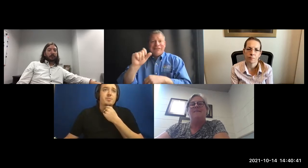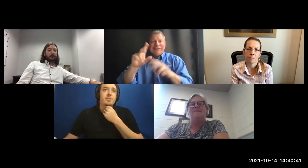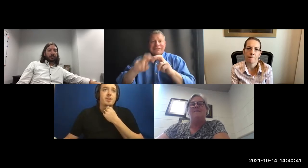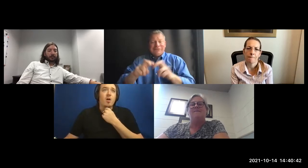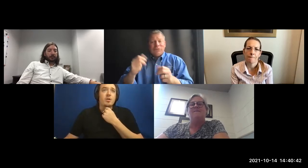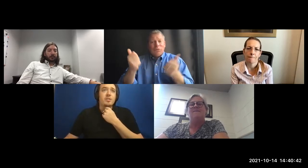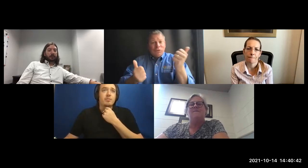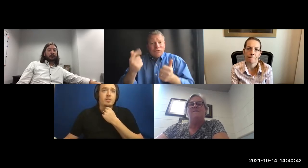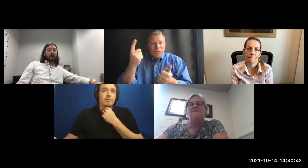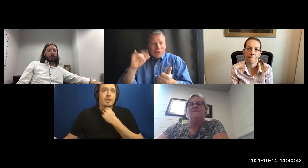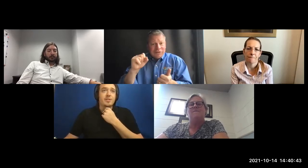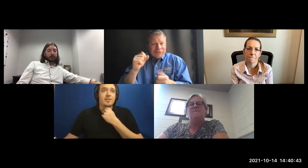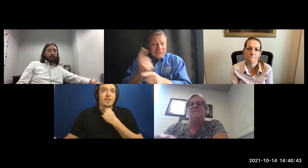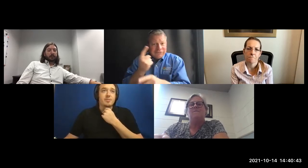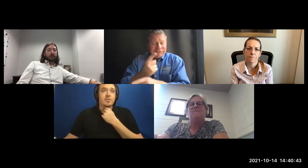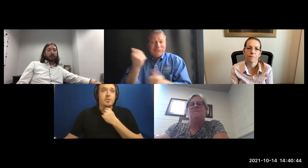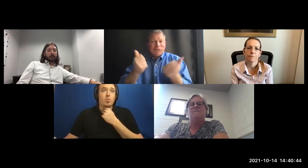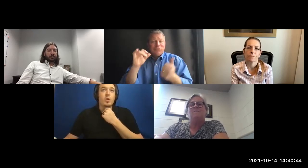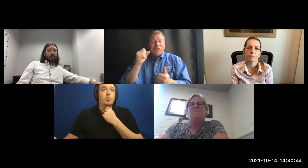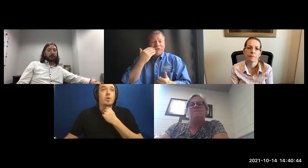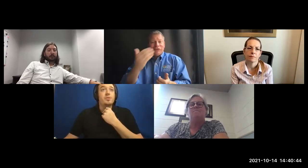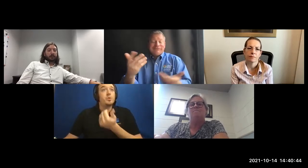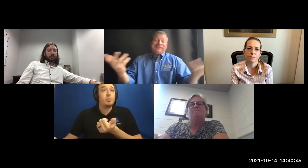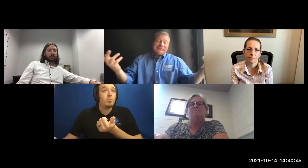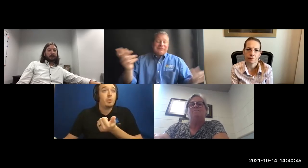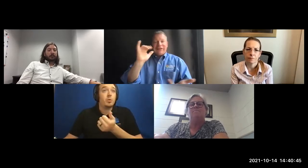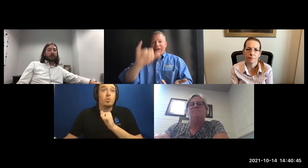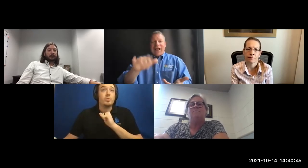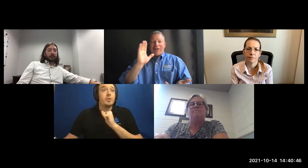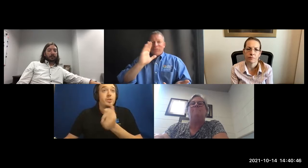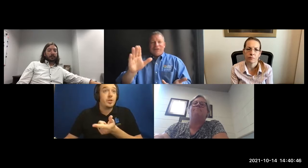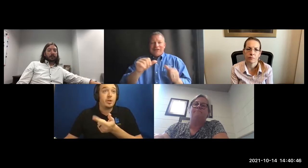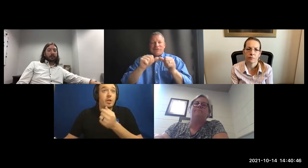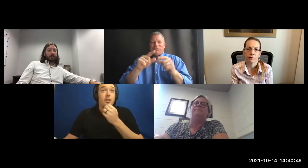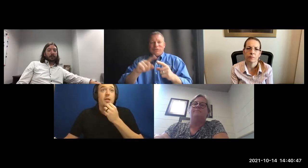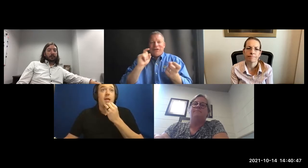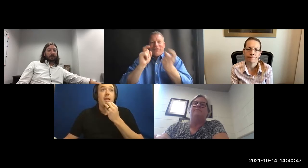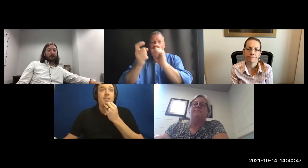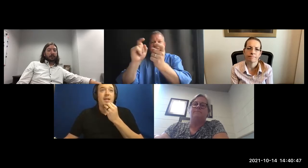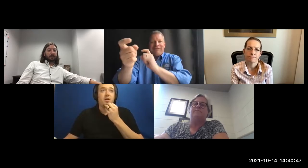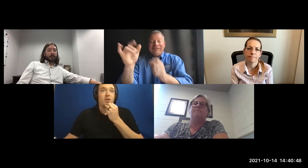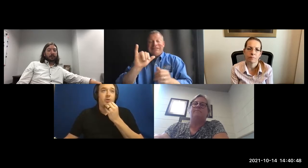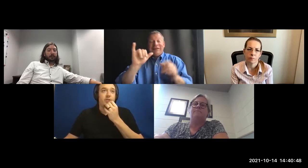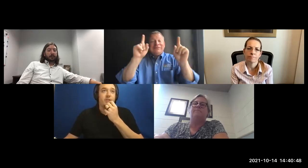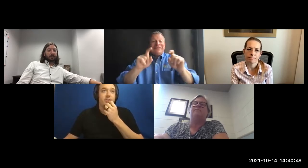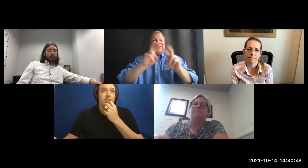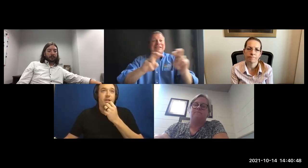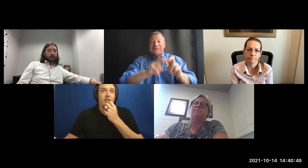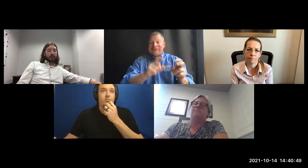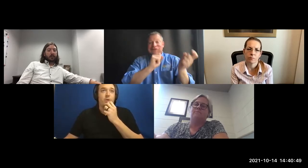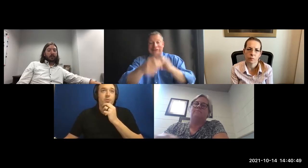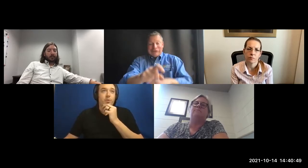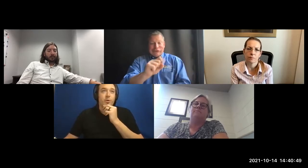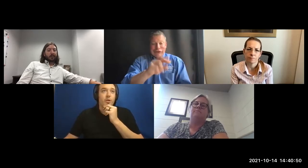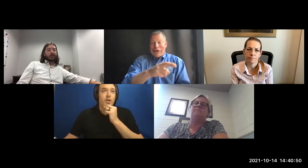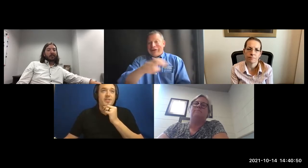ASL assessments, there are several different ASL assessments. So which one is the most appropriate? Which one is good? And that's an ongoing discussion